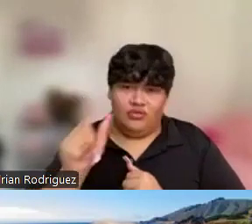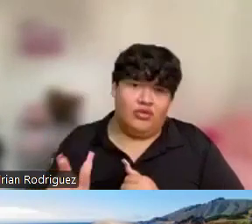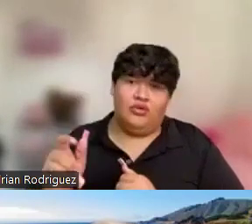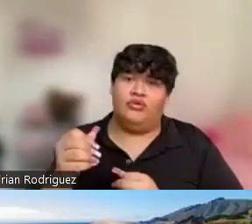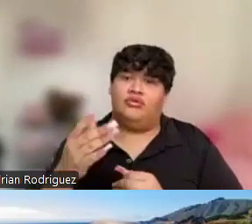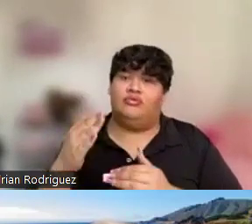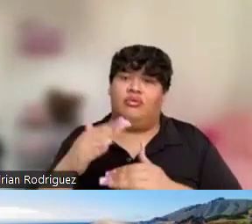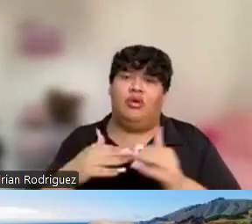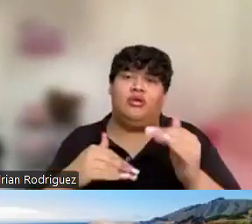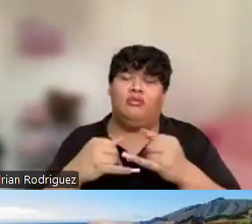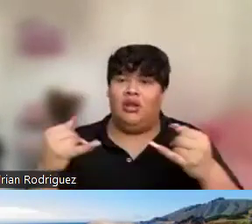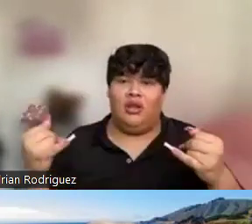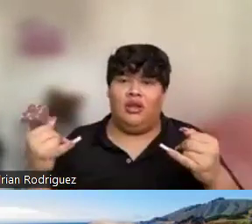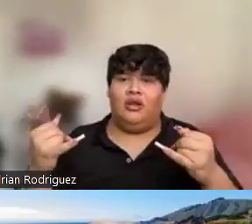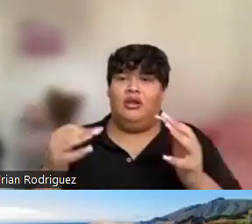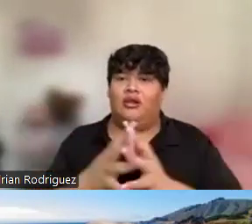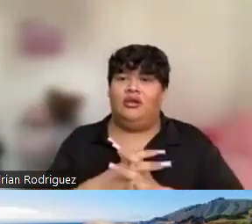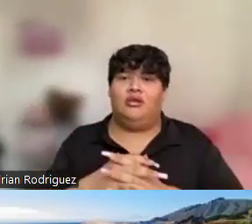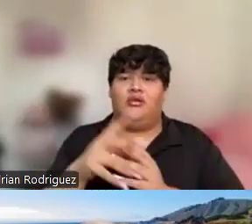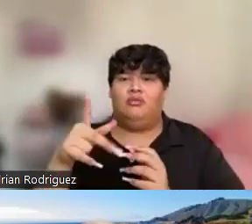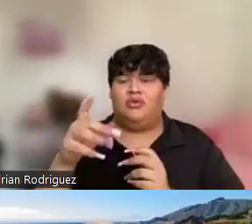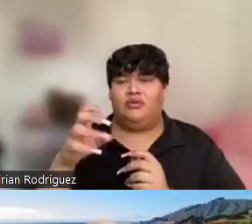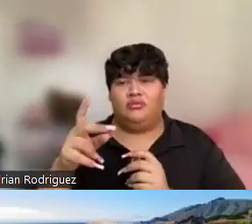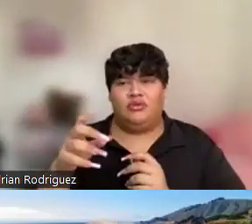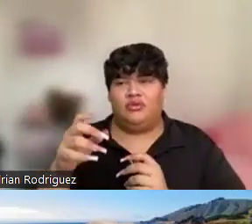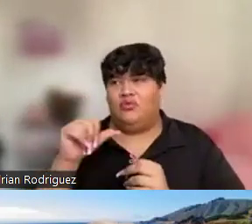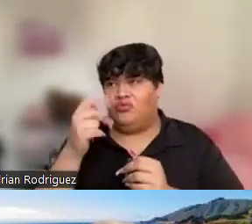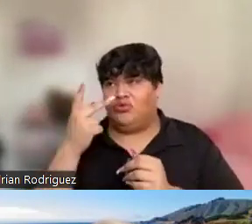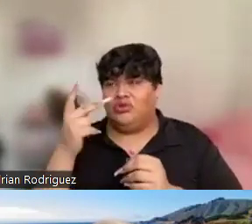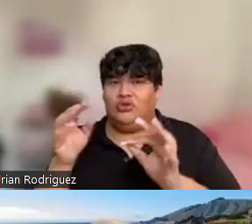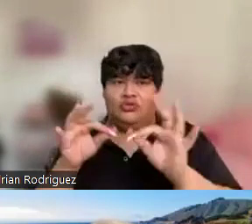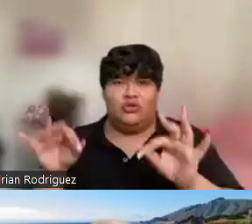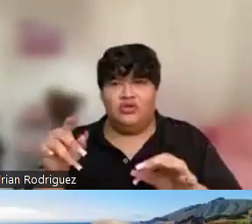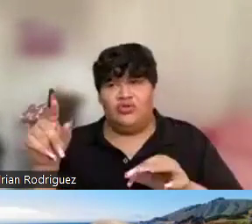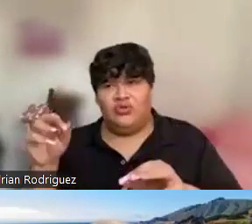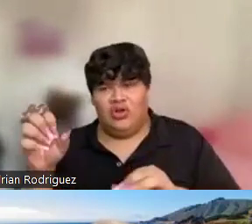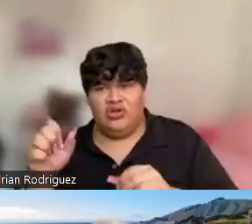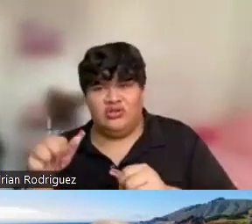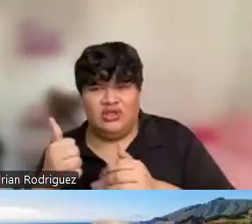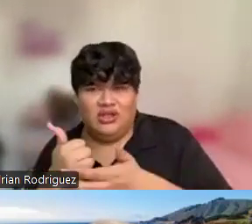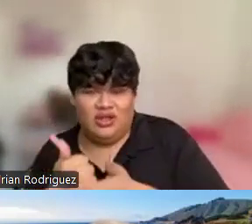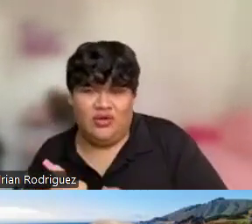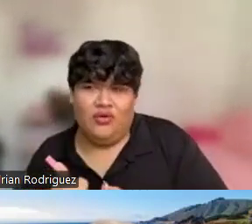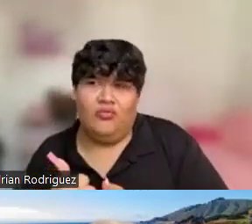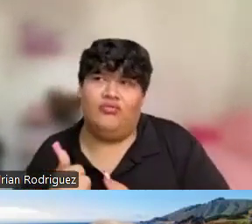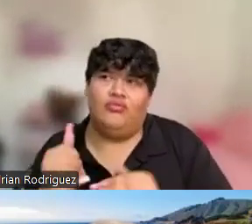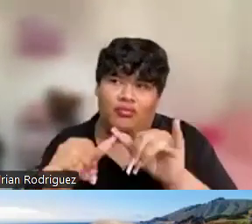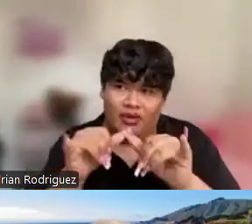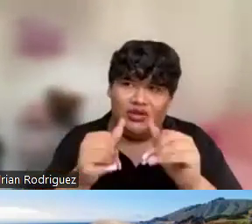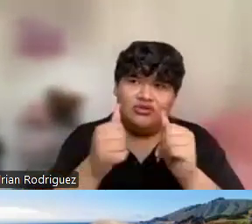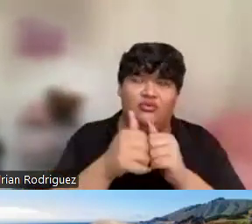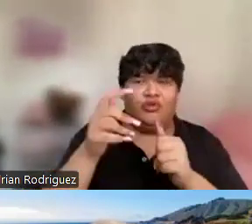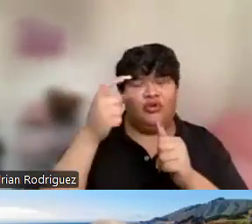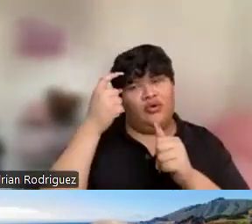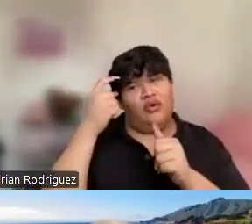line is, if PCPs will just do the screening, then neurologists can help with that more sort of